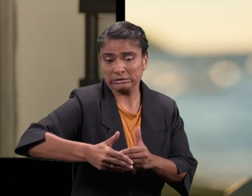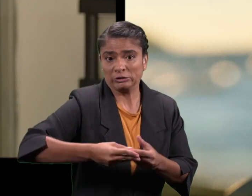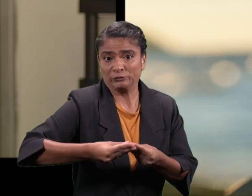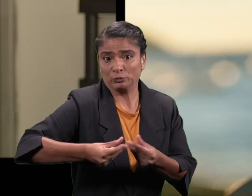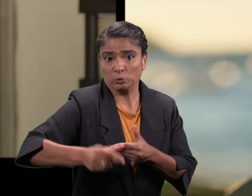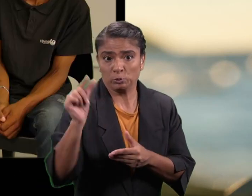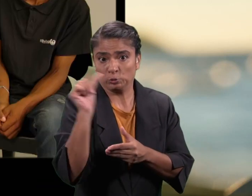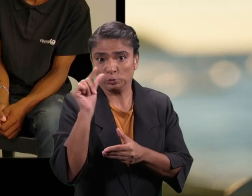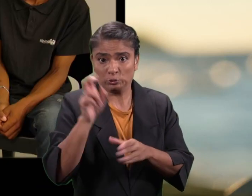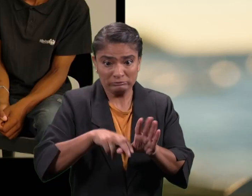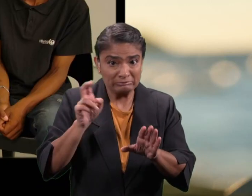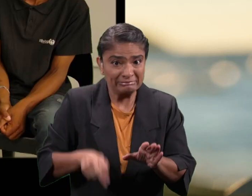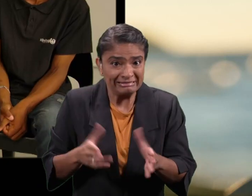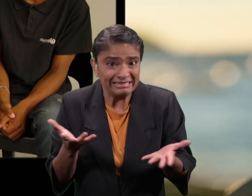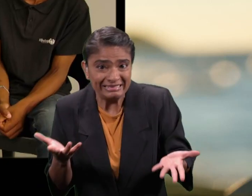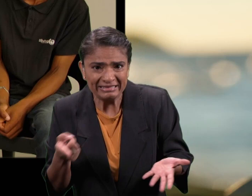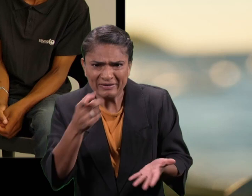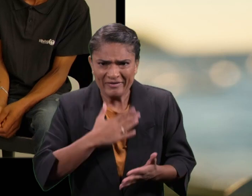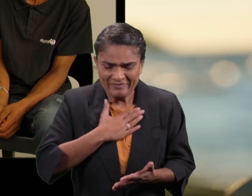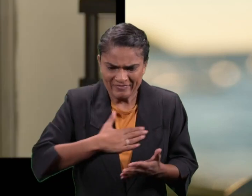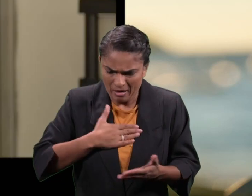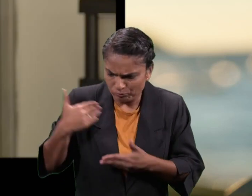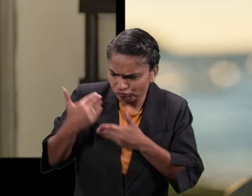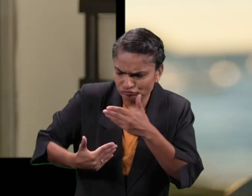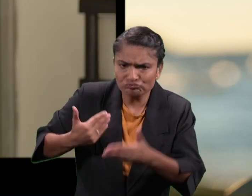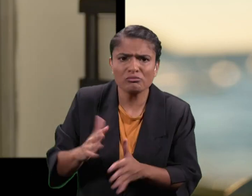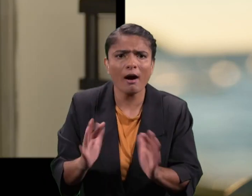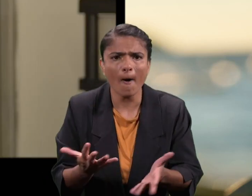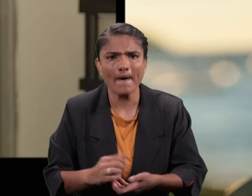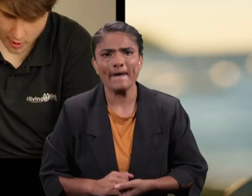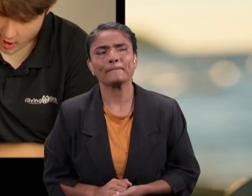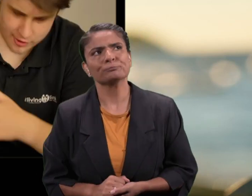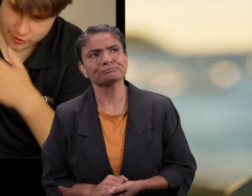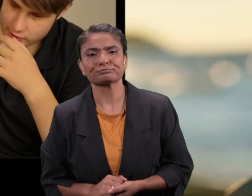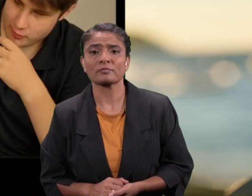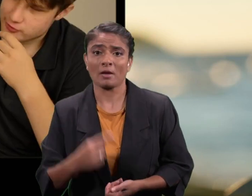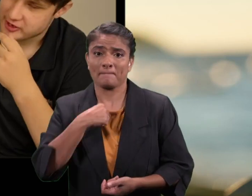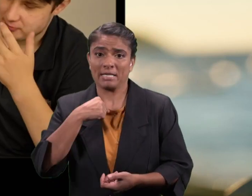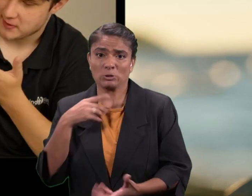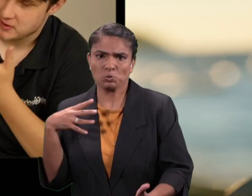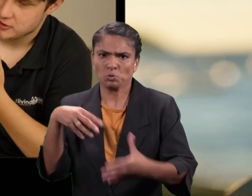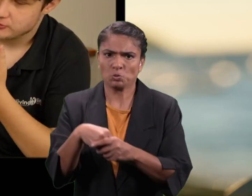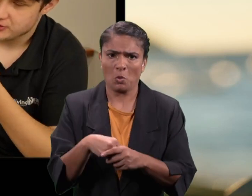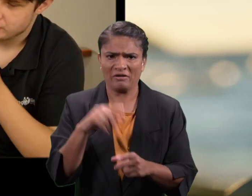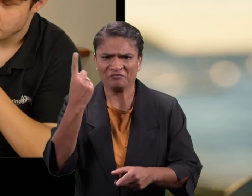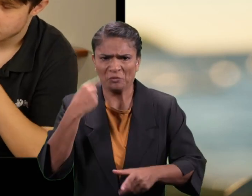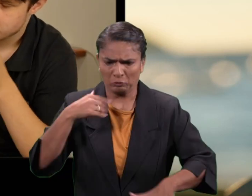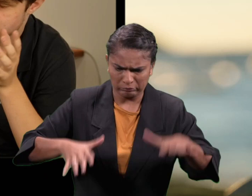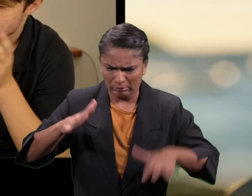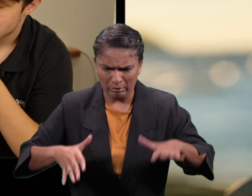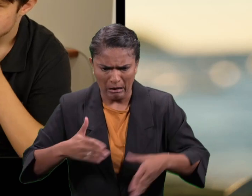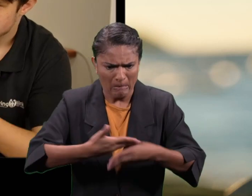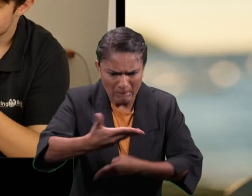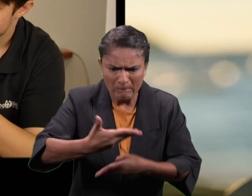guys are finishing off with the Living Links program. So how has this process been for you? When I joined, I wasn't expecting it to be so